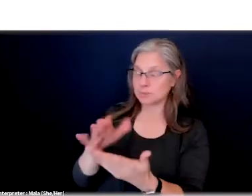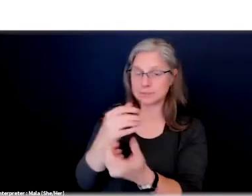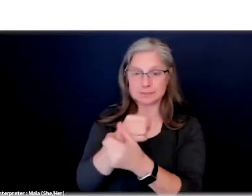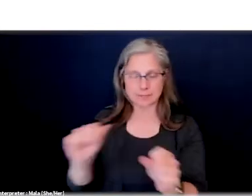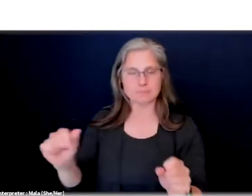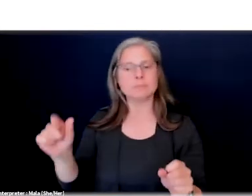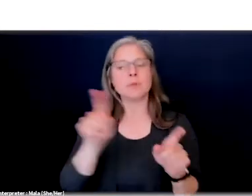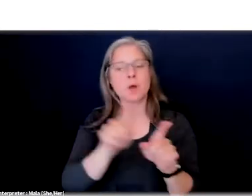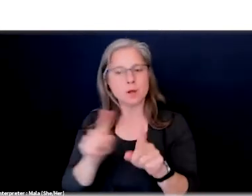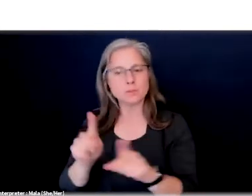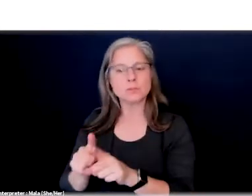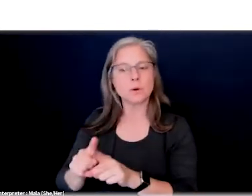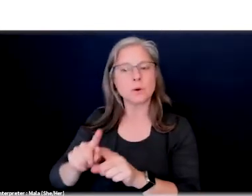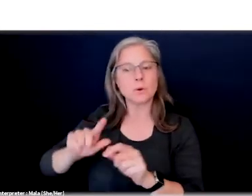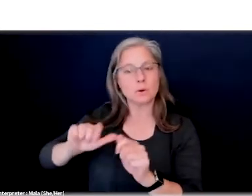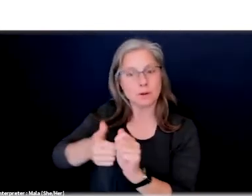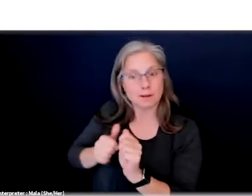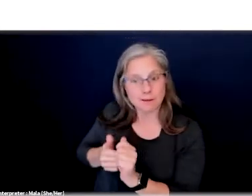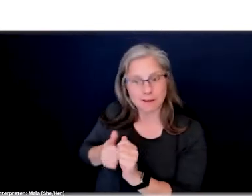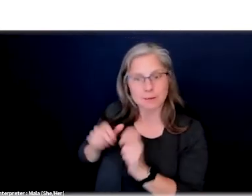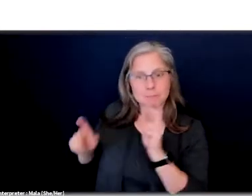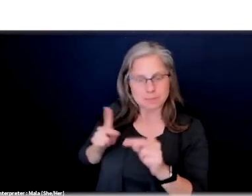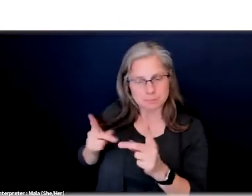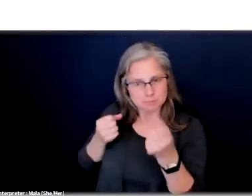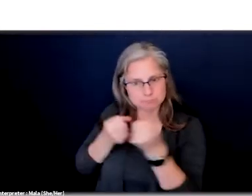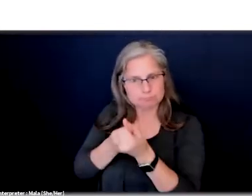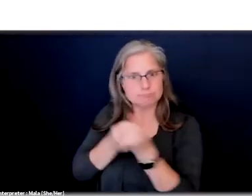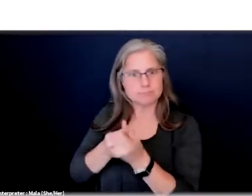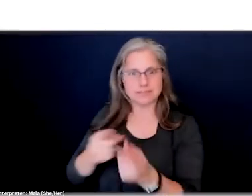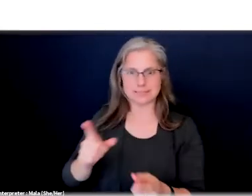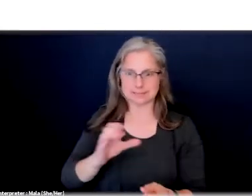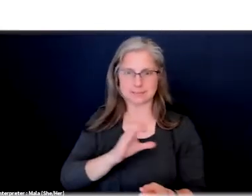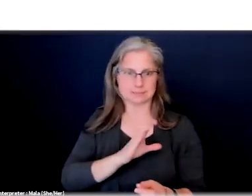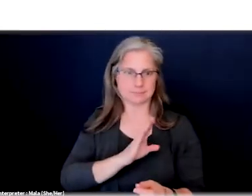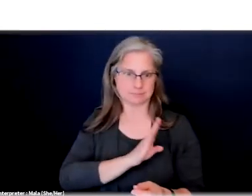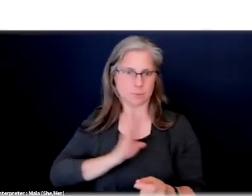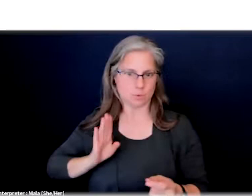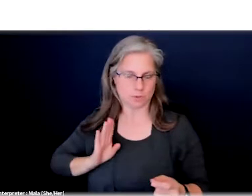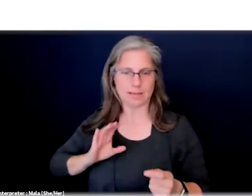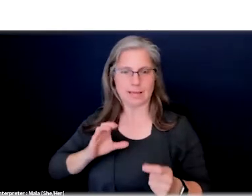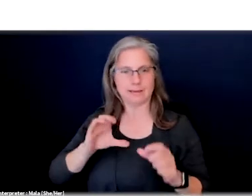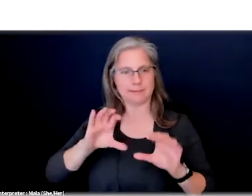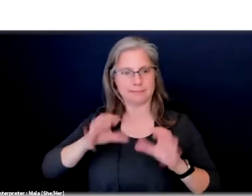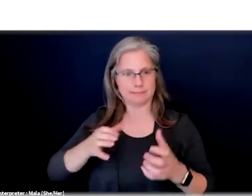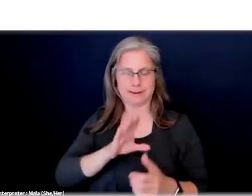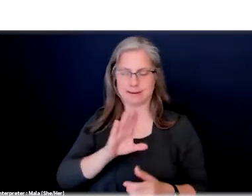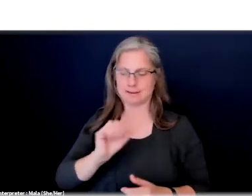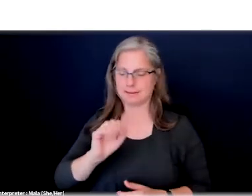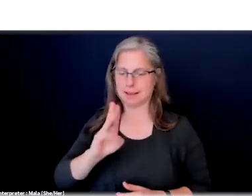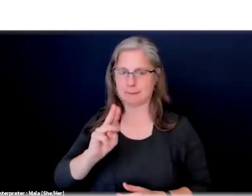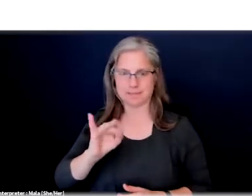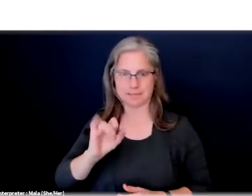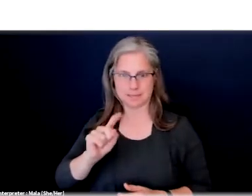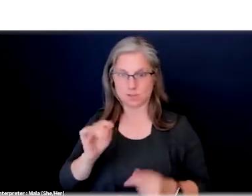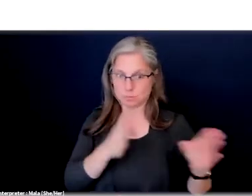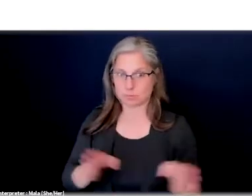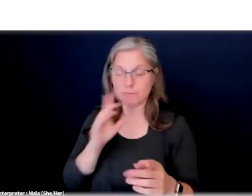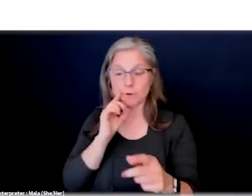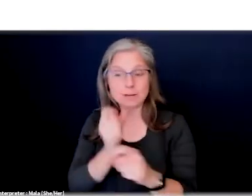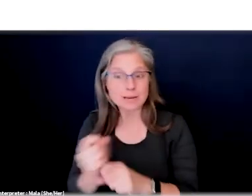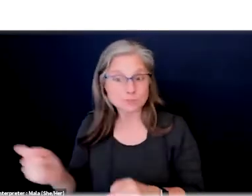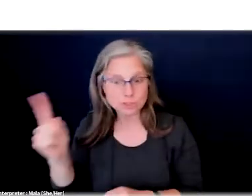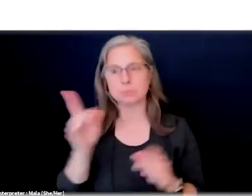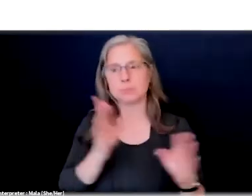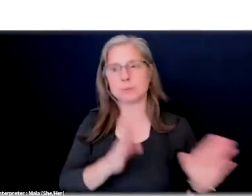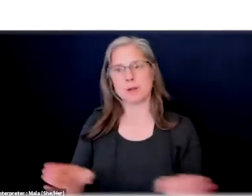the background have other people who support the cabinet, who I want to thank as well, in preparing for next year, in preparing for the